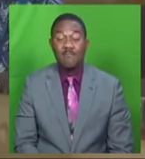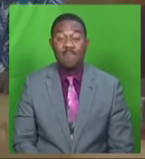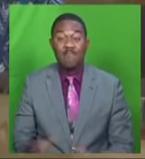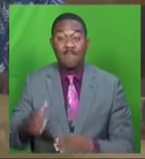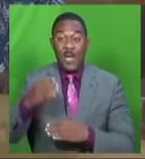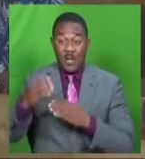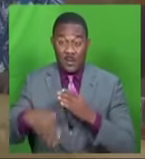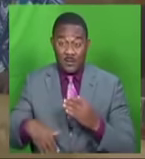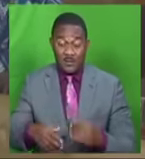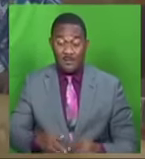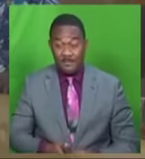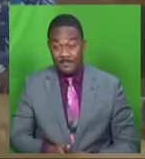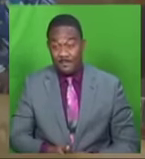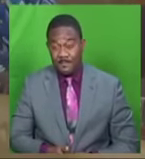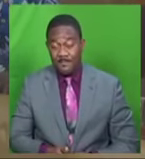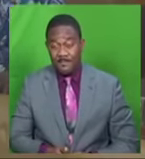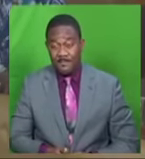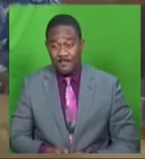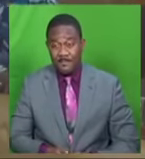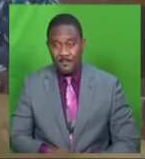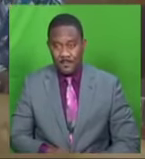let me conclude by calling on